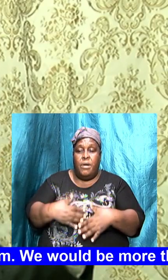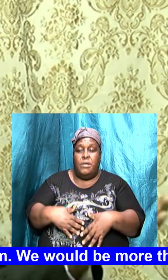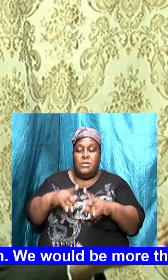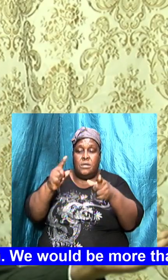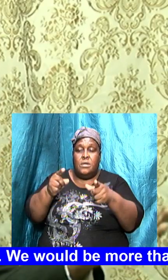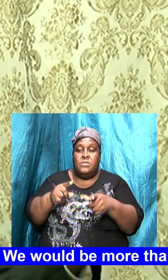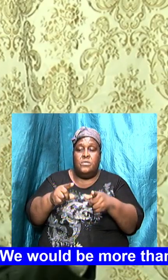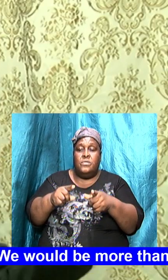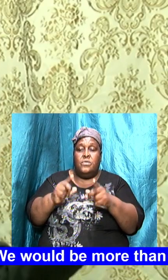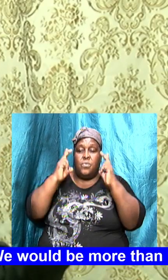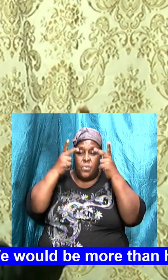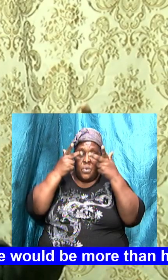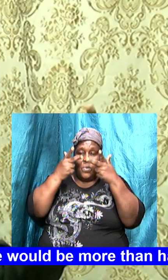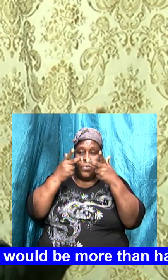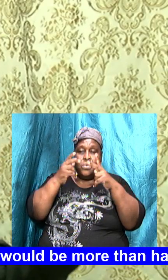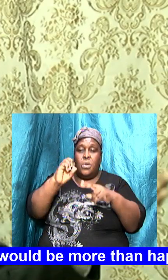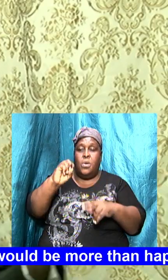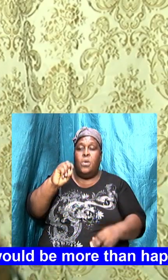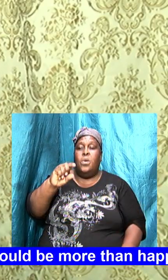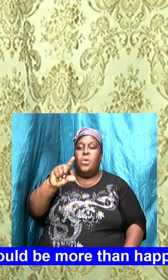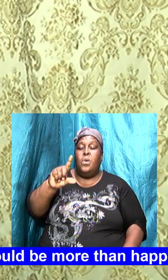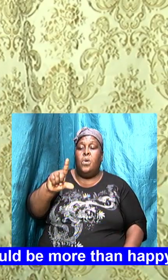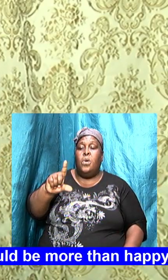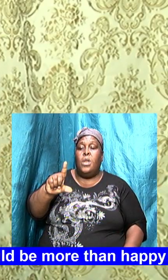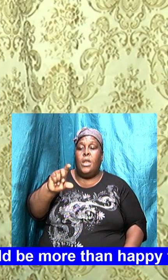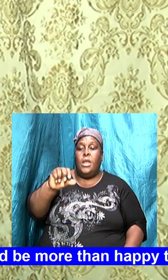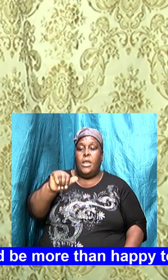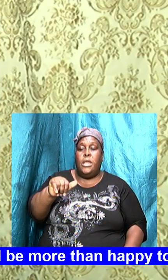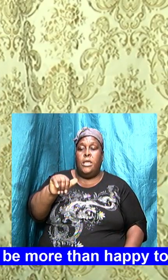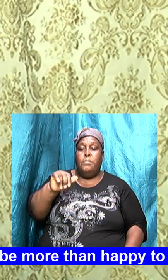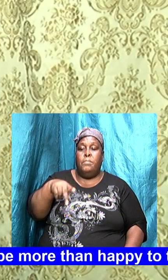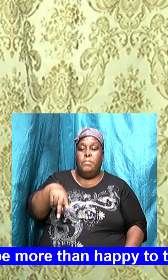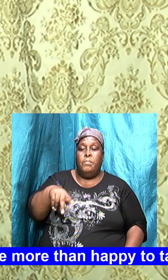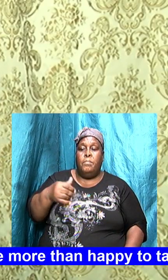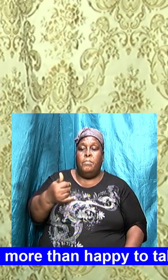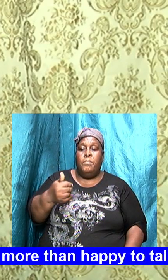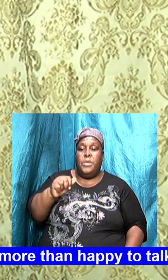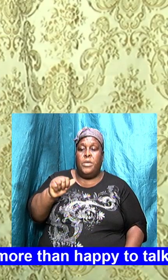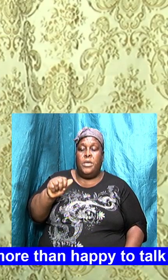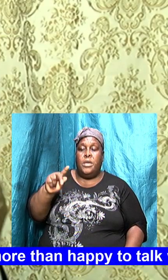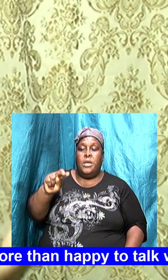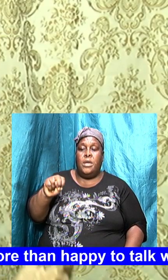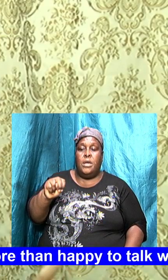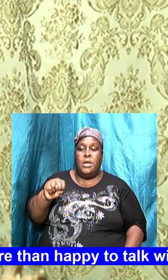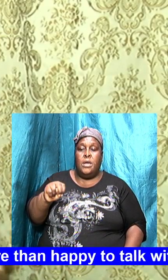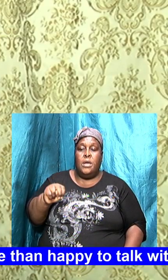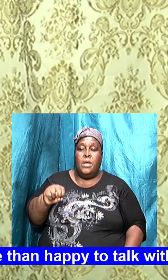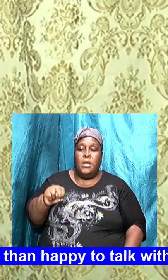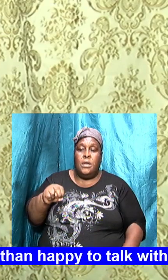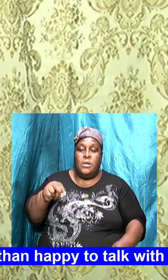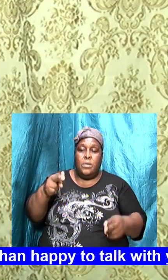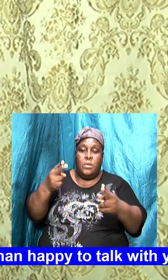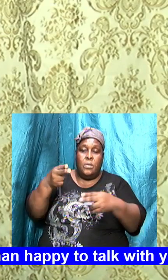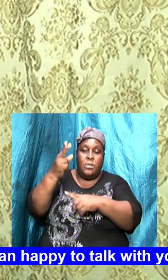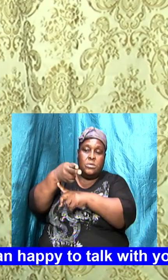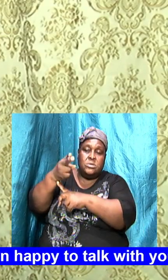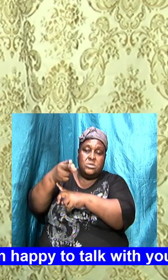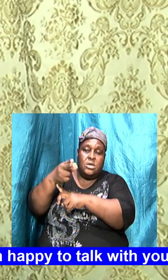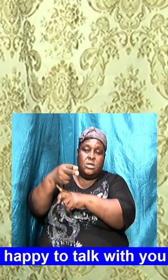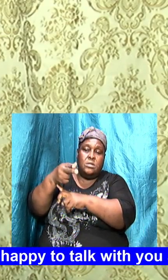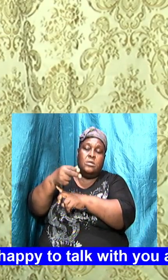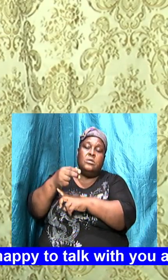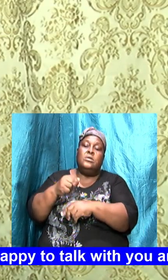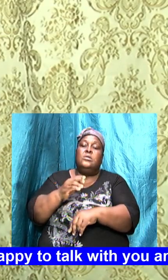amen, since over the last 2 weeks. Amen. We have been there just glorifying God and having a